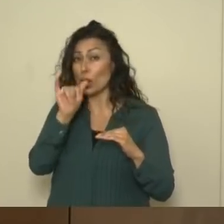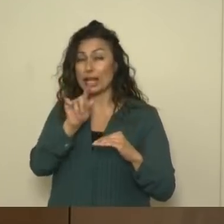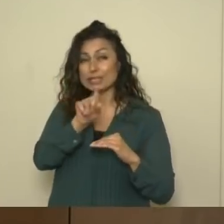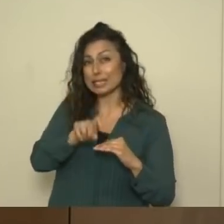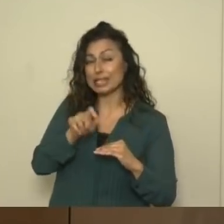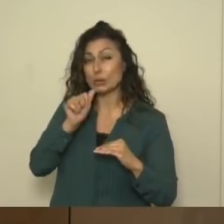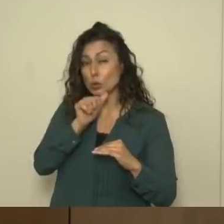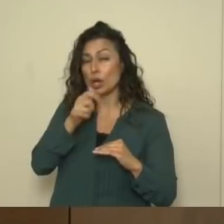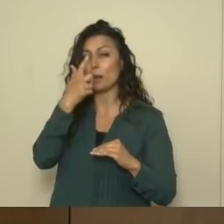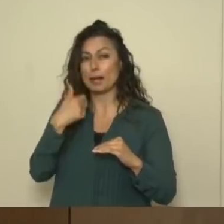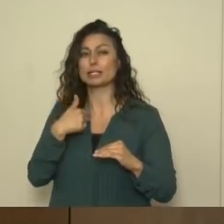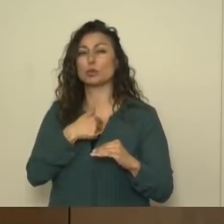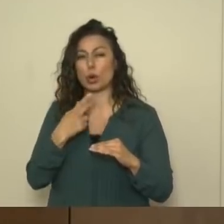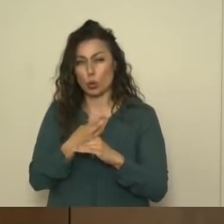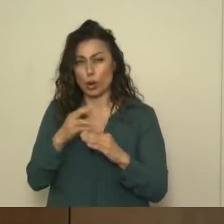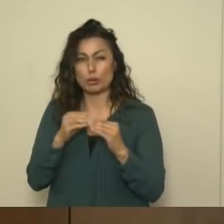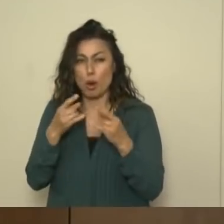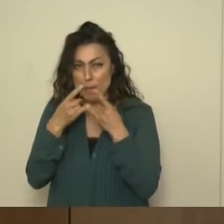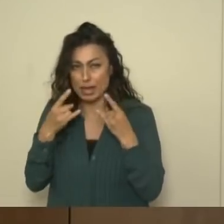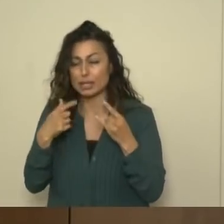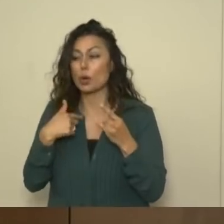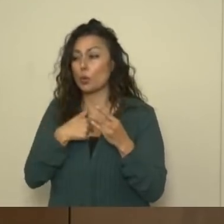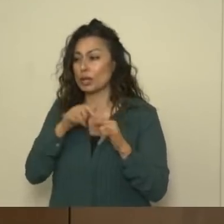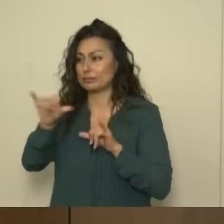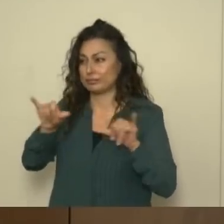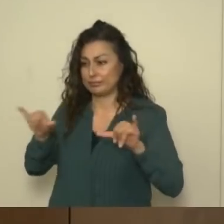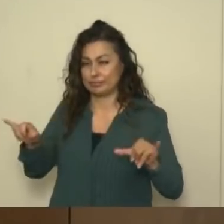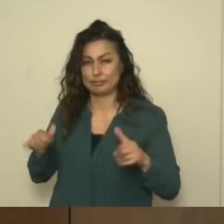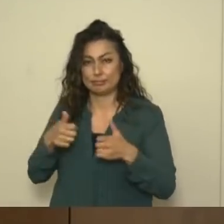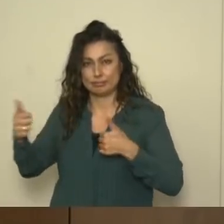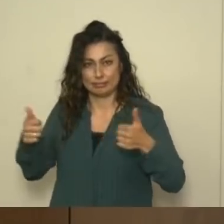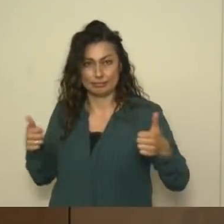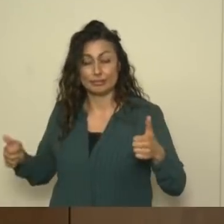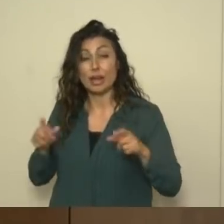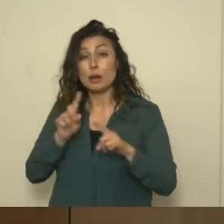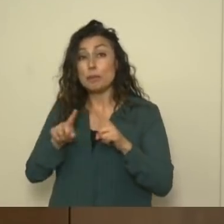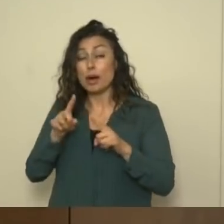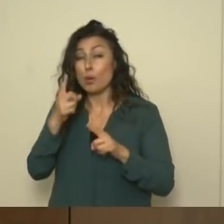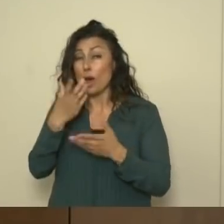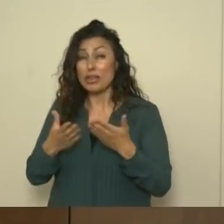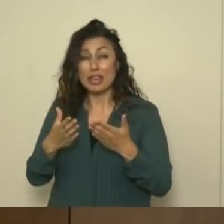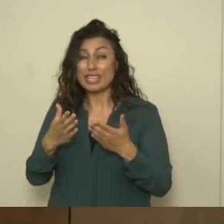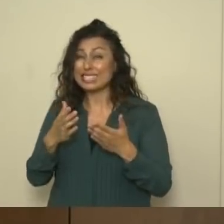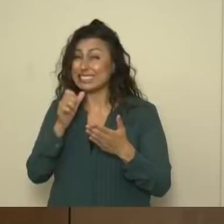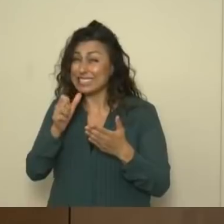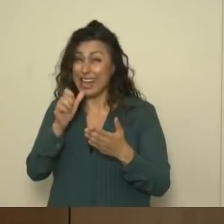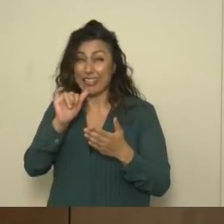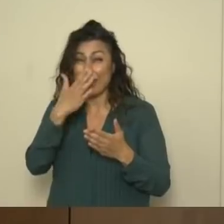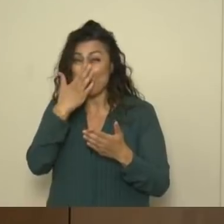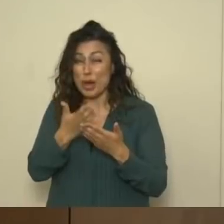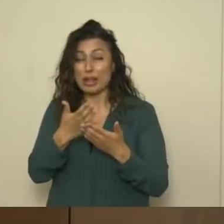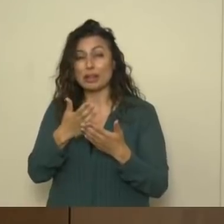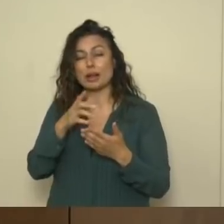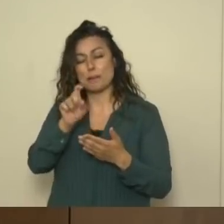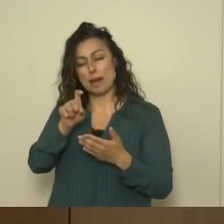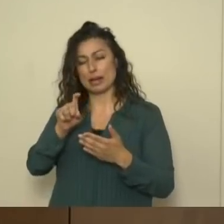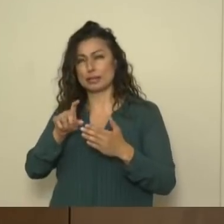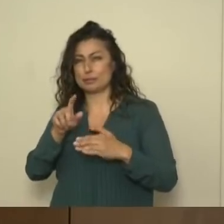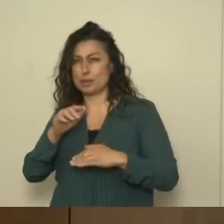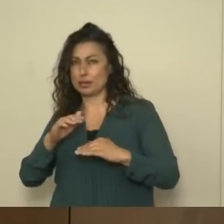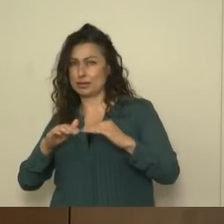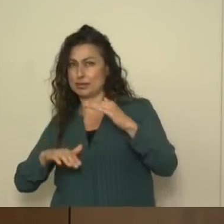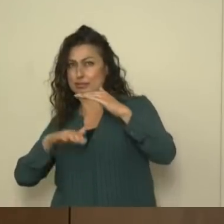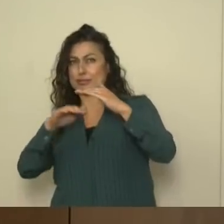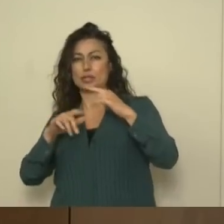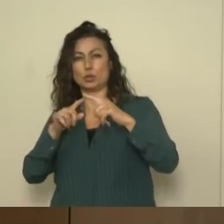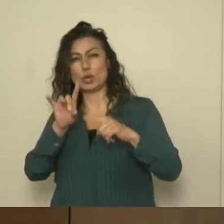wearing more masks and we're socially distancing. The thing that we're not doing as well, we could do better on the masks. You got to get to 80, 85% before